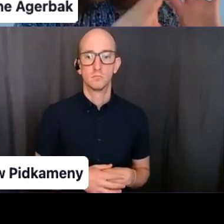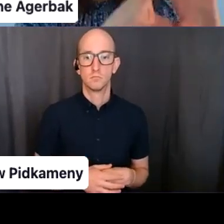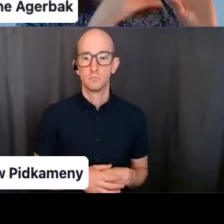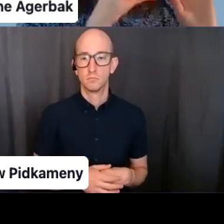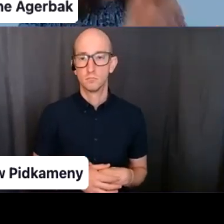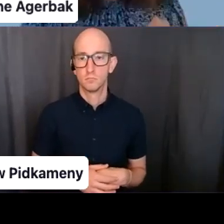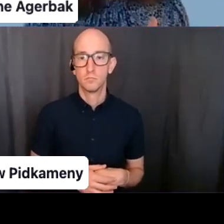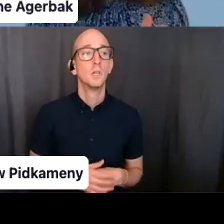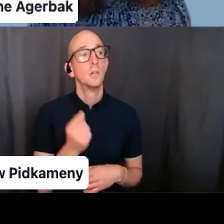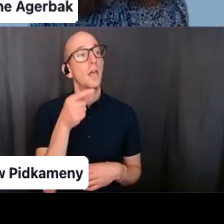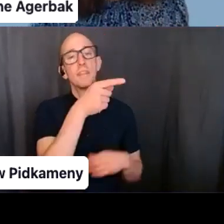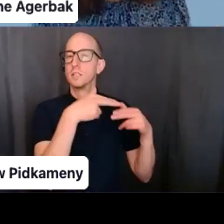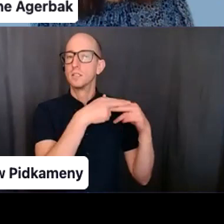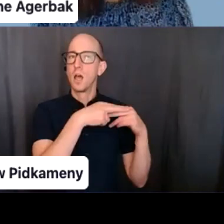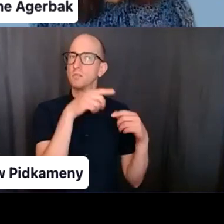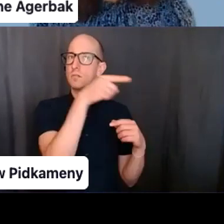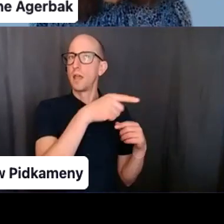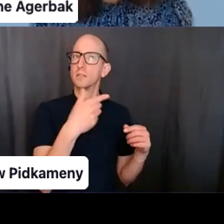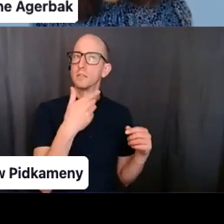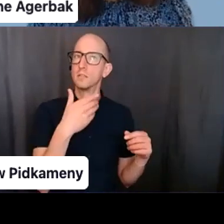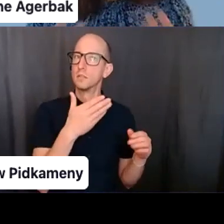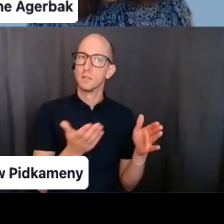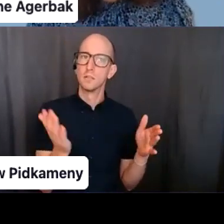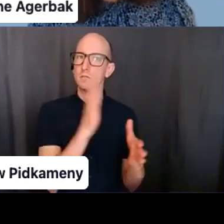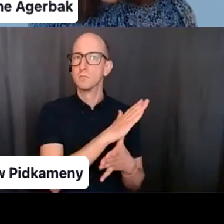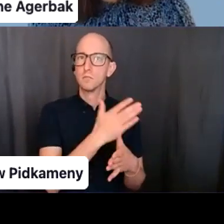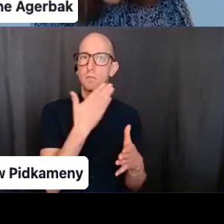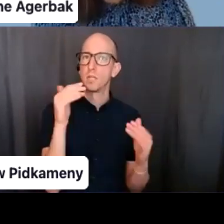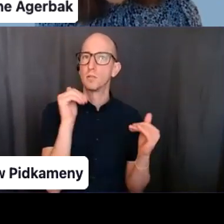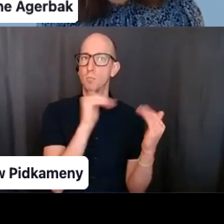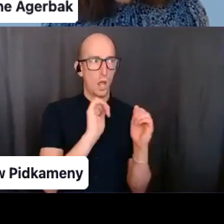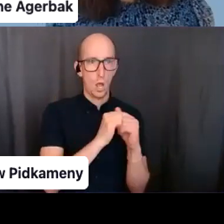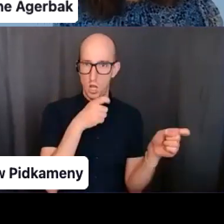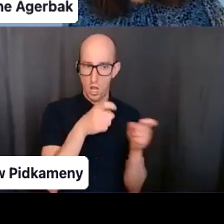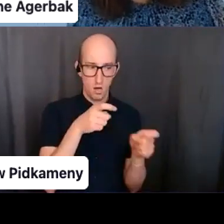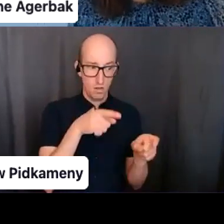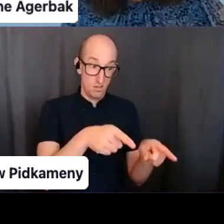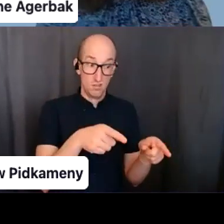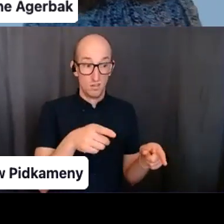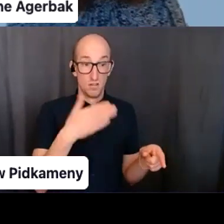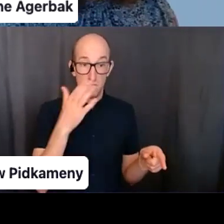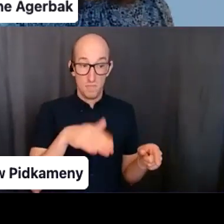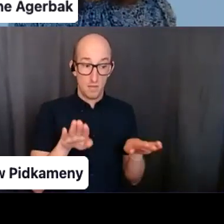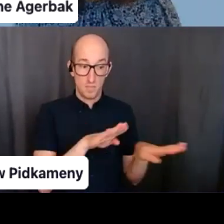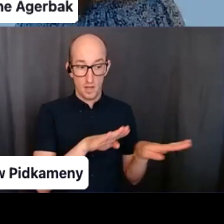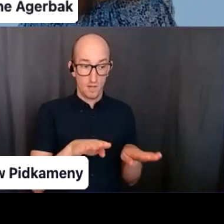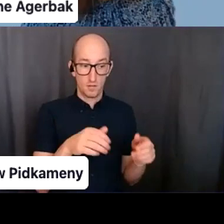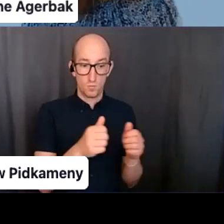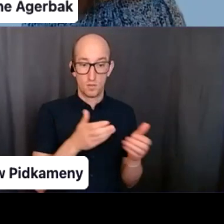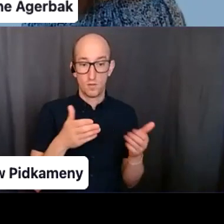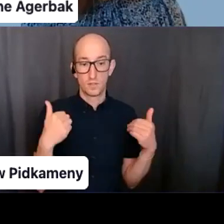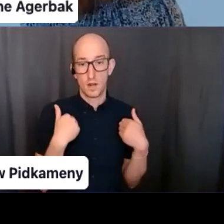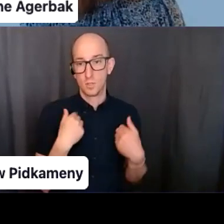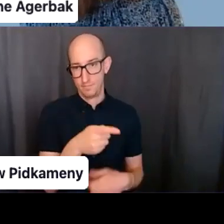slide is really your main recourse about dealing with behavior problems with